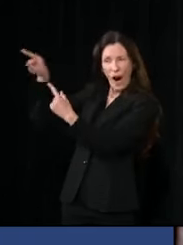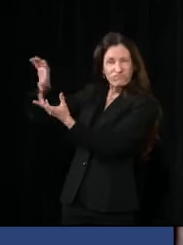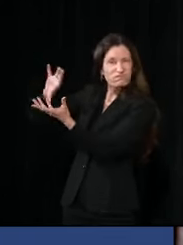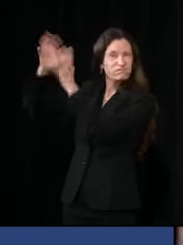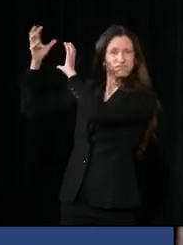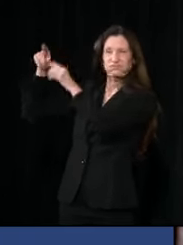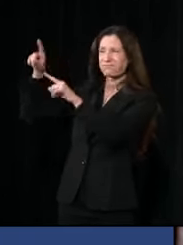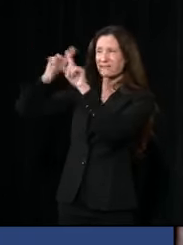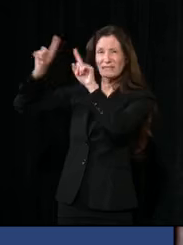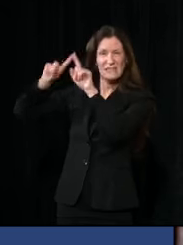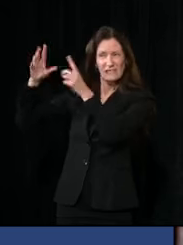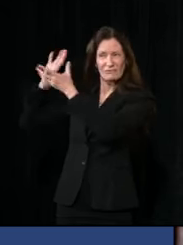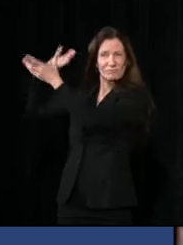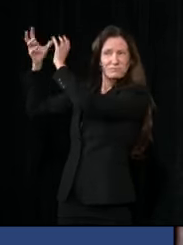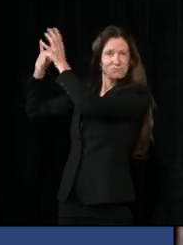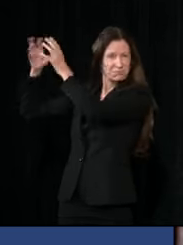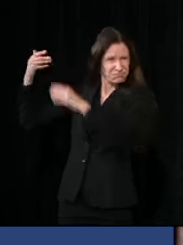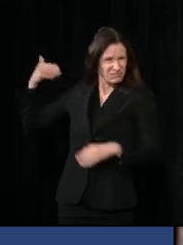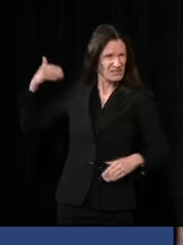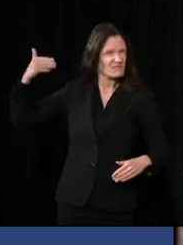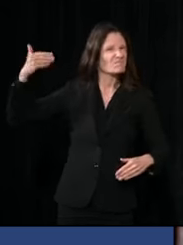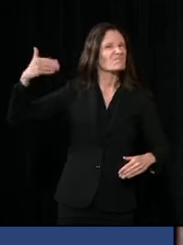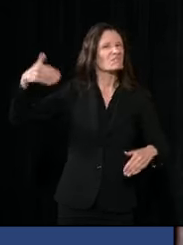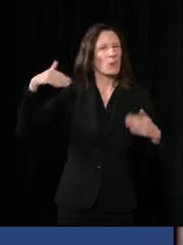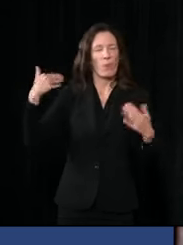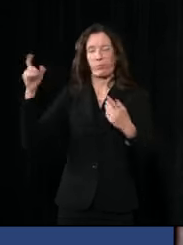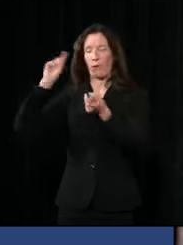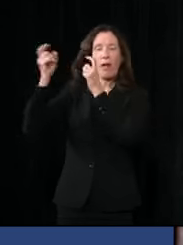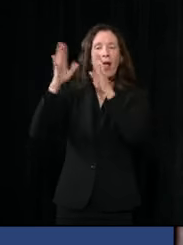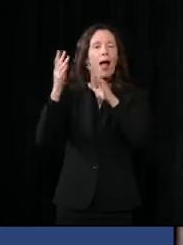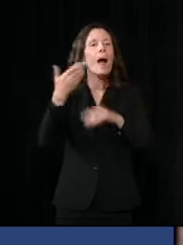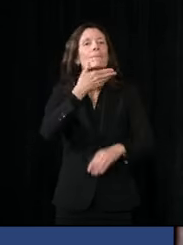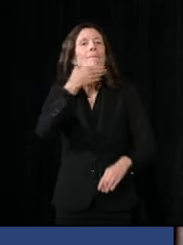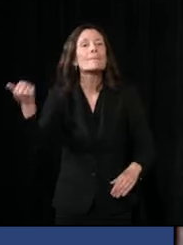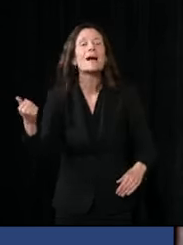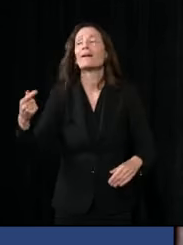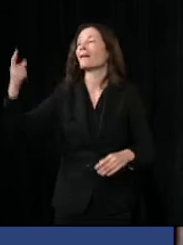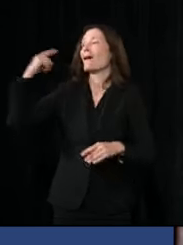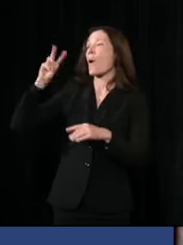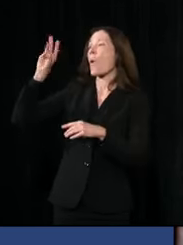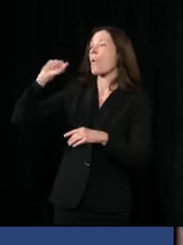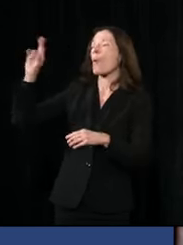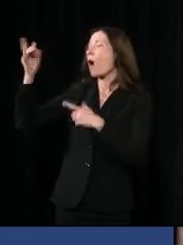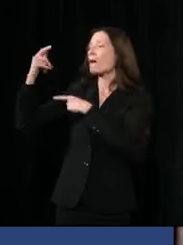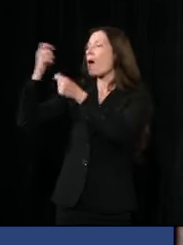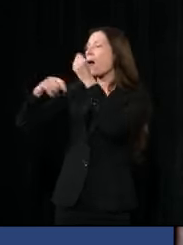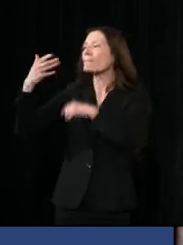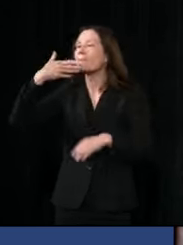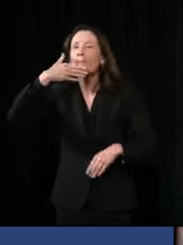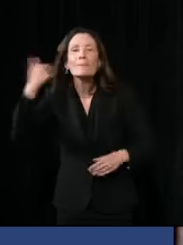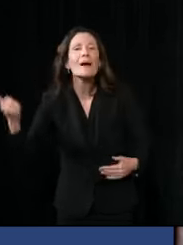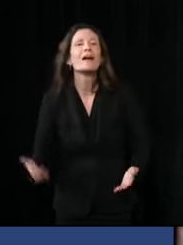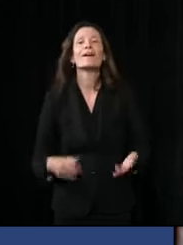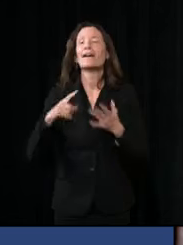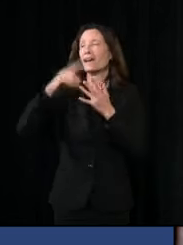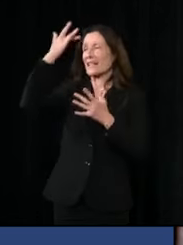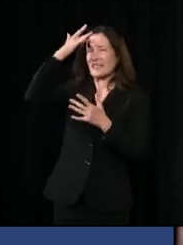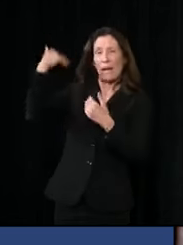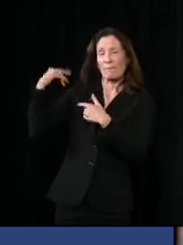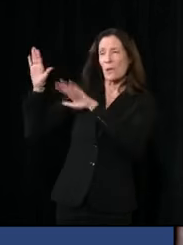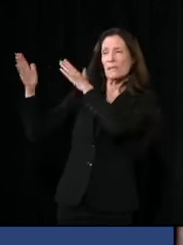our predecessors who were met with similar crises, and I can only imagine that they looked to our Commonwealth with hope and pride and